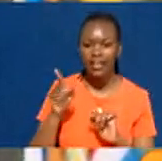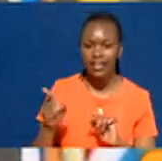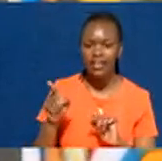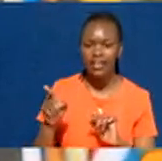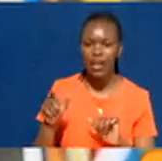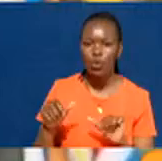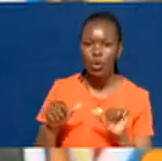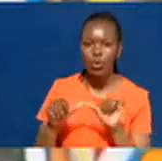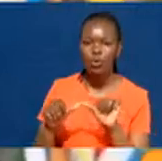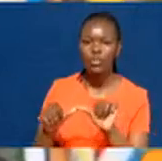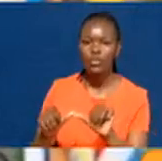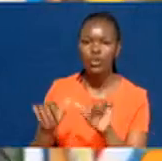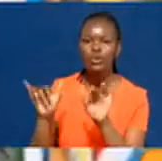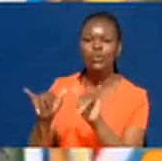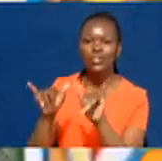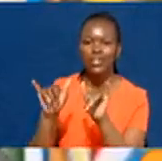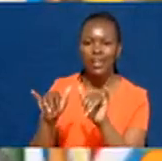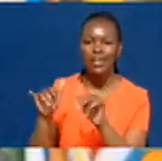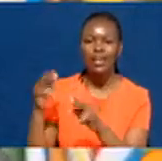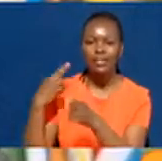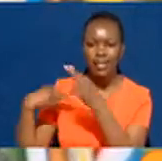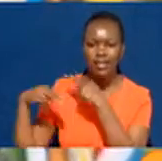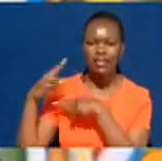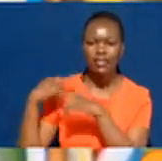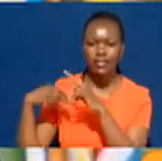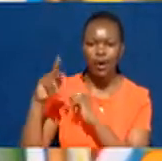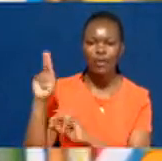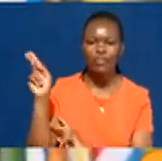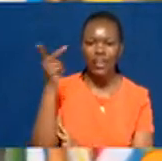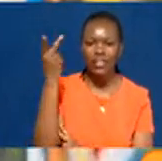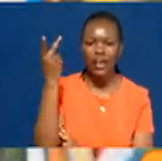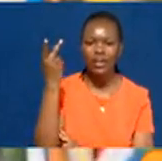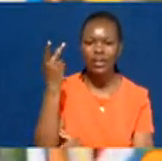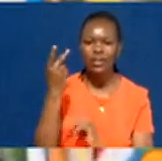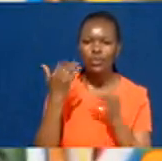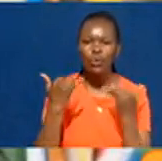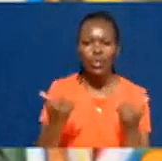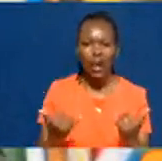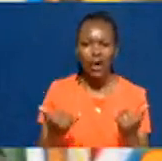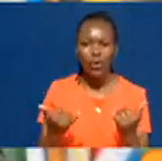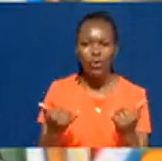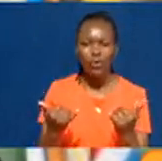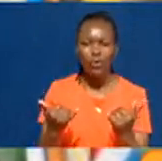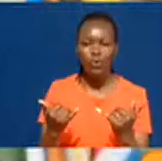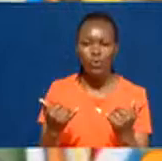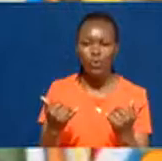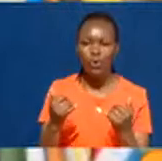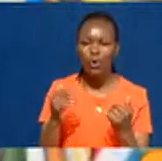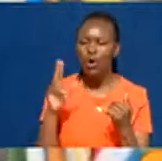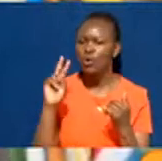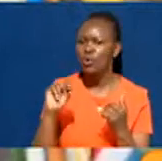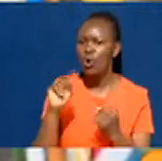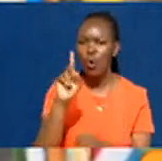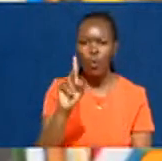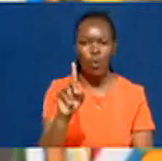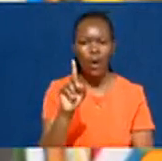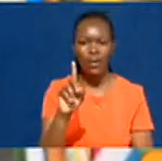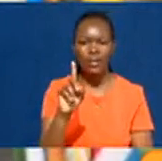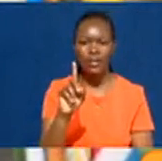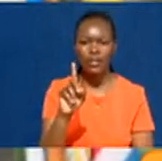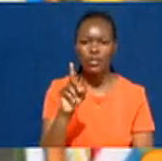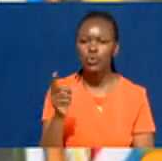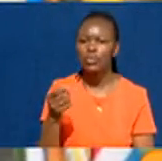place in the history of Kenya. So nobody should peddle any falsehoods